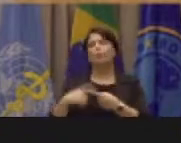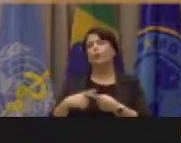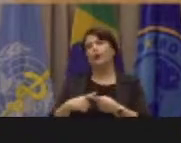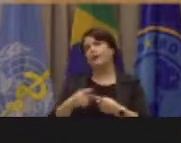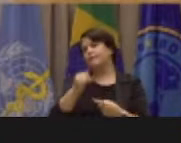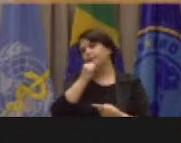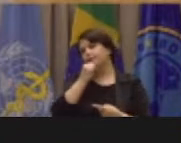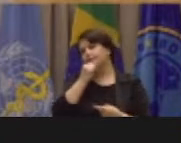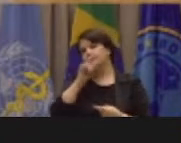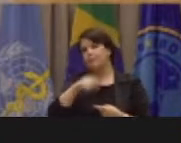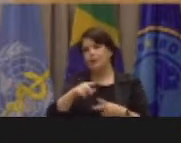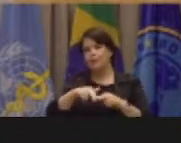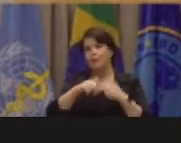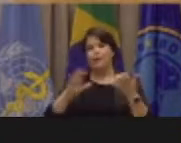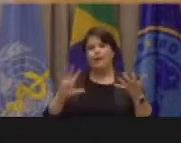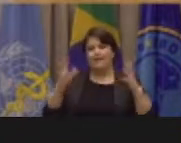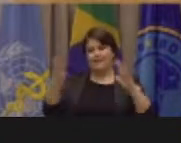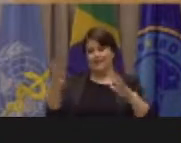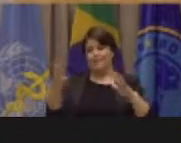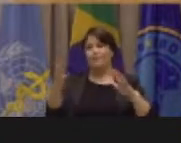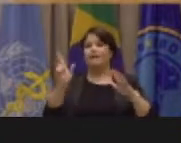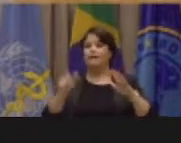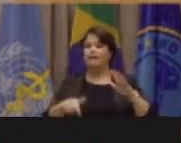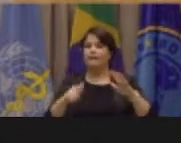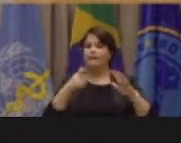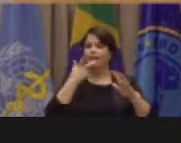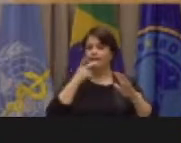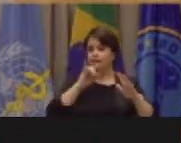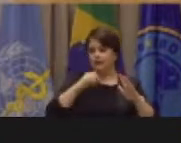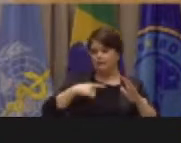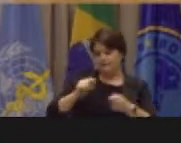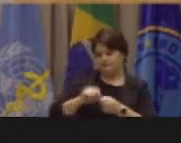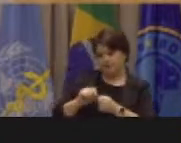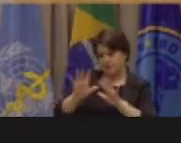this, and we have advanced in that.